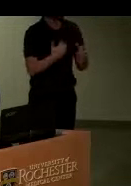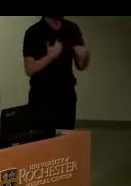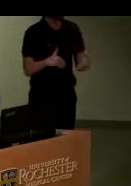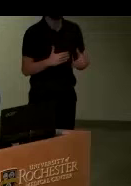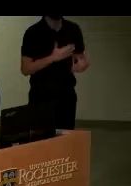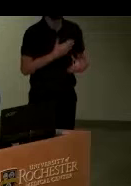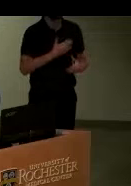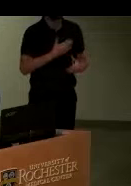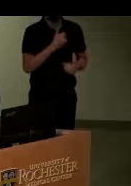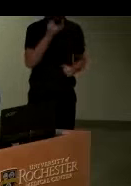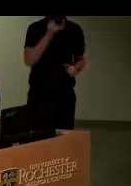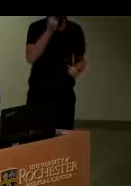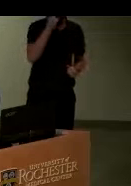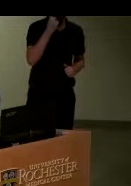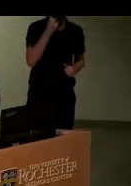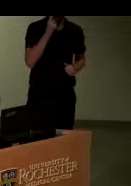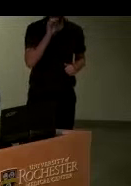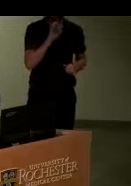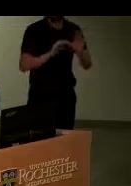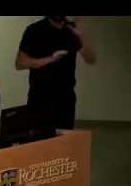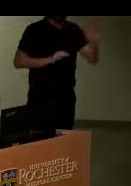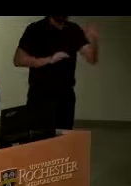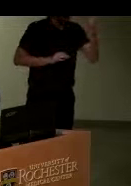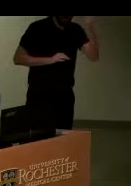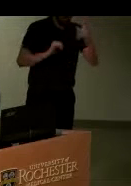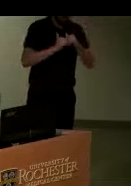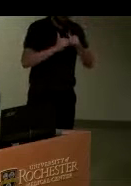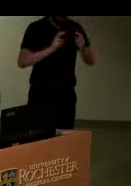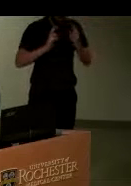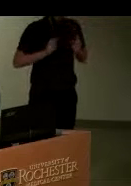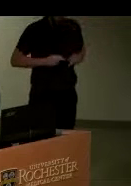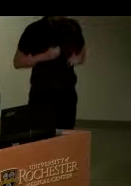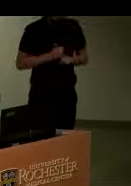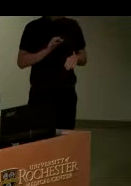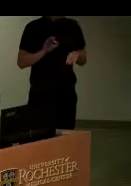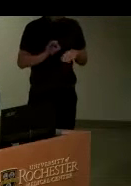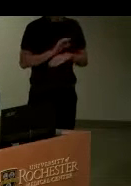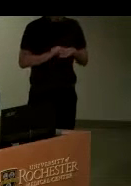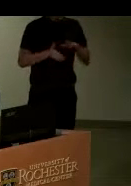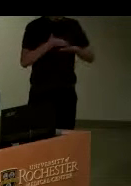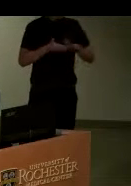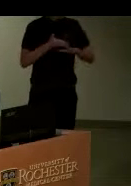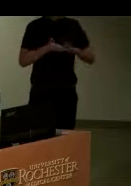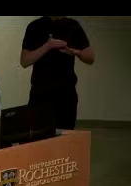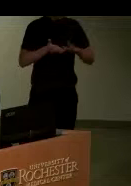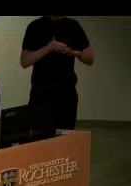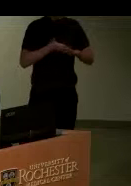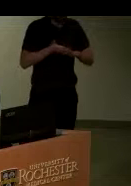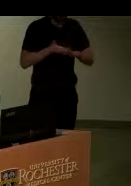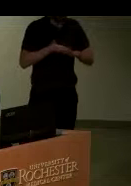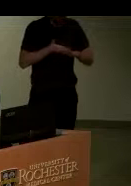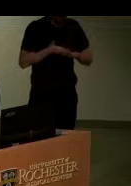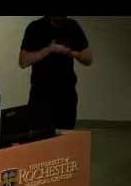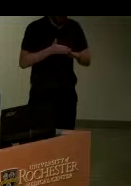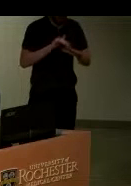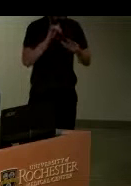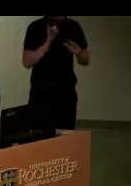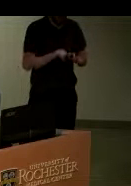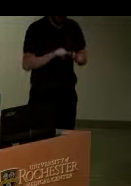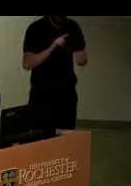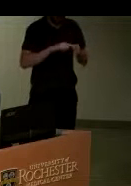of understanding of his understanding of how human beings work was really a tribute to him,